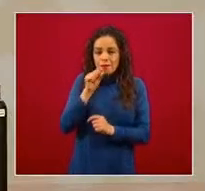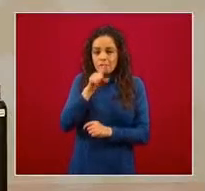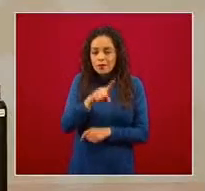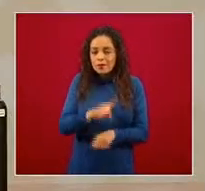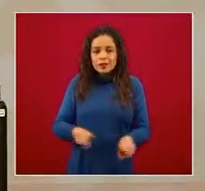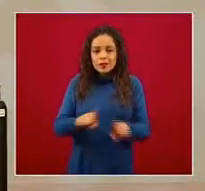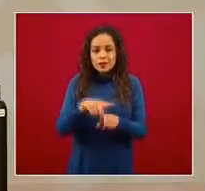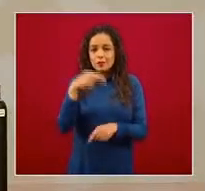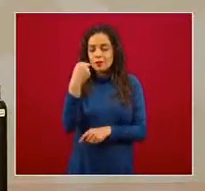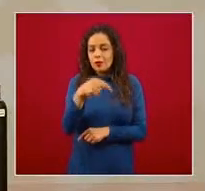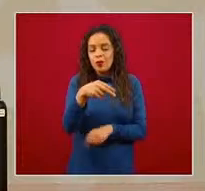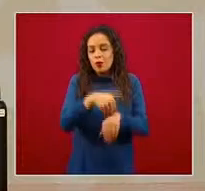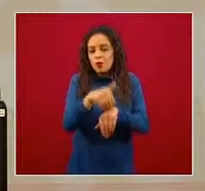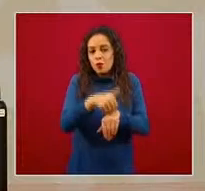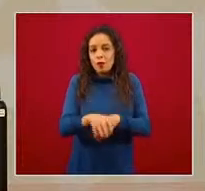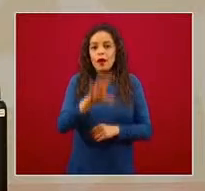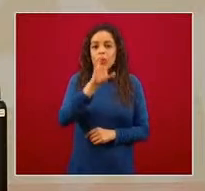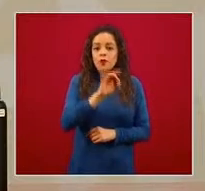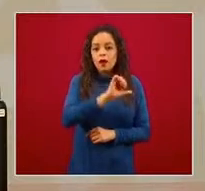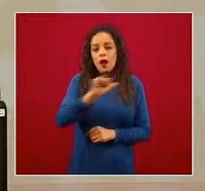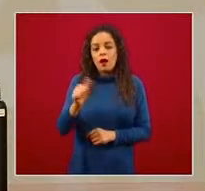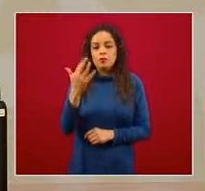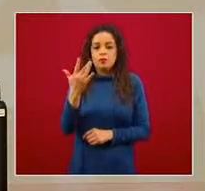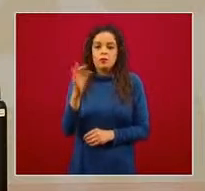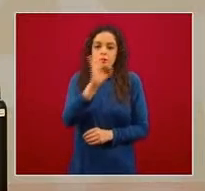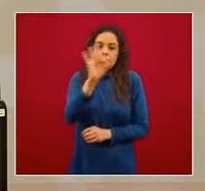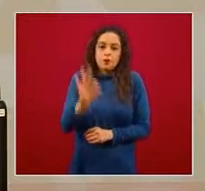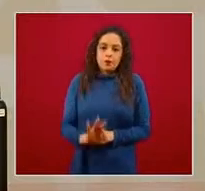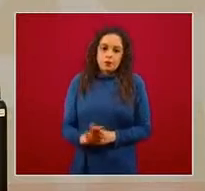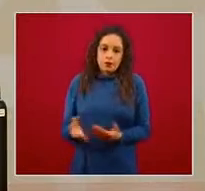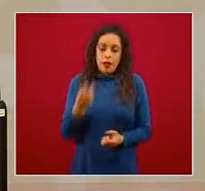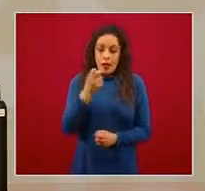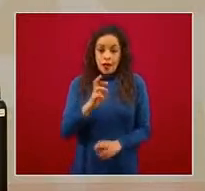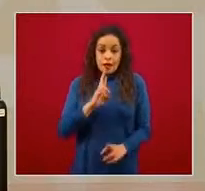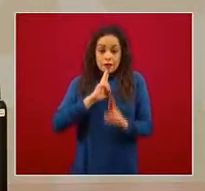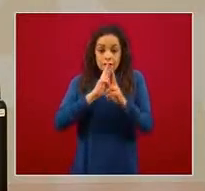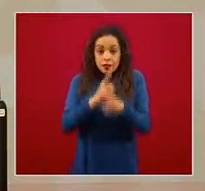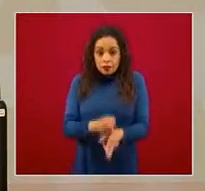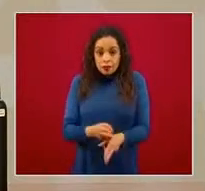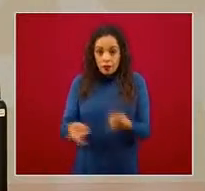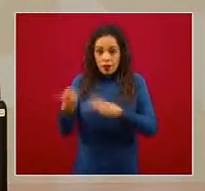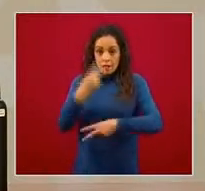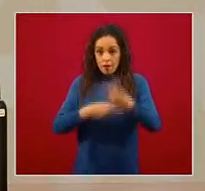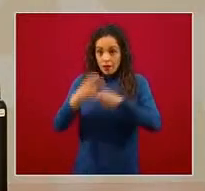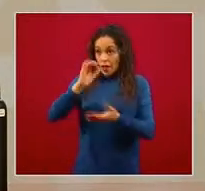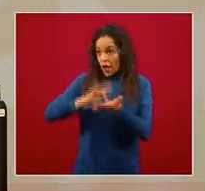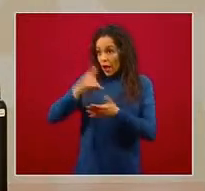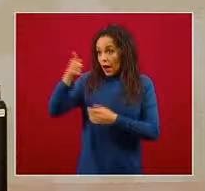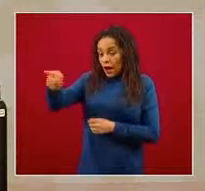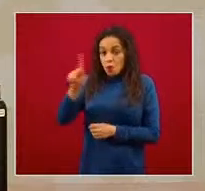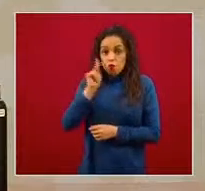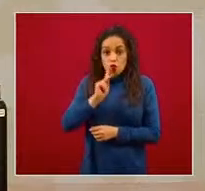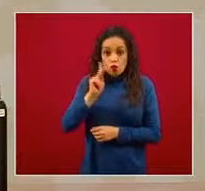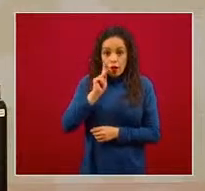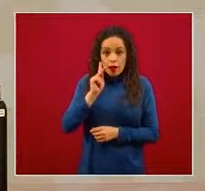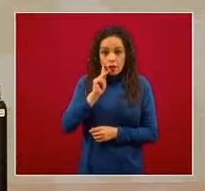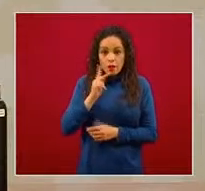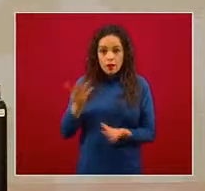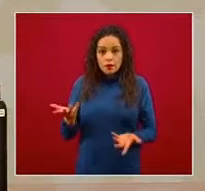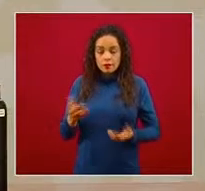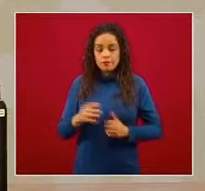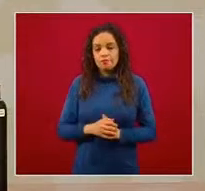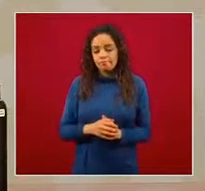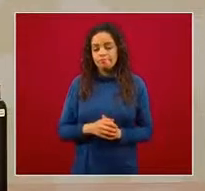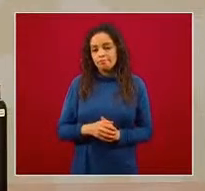is in the same percentage, 30 to 50%. So, the outcome of these tests have